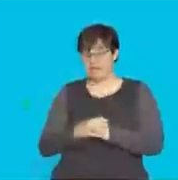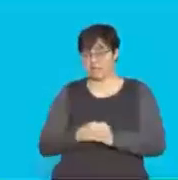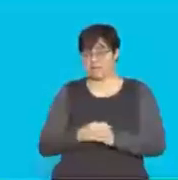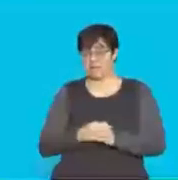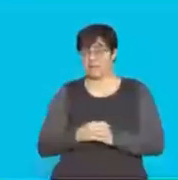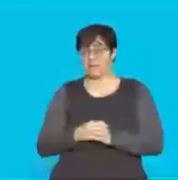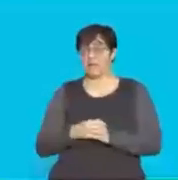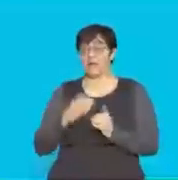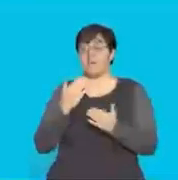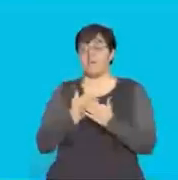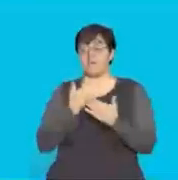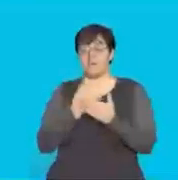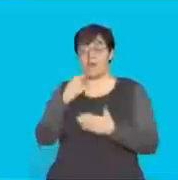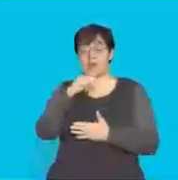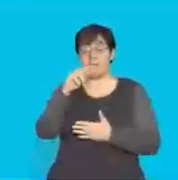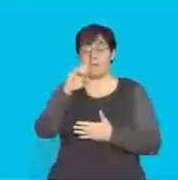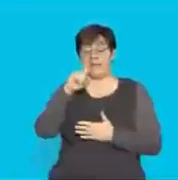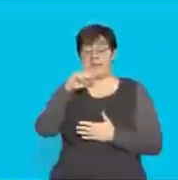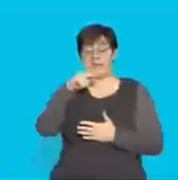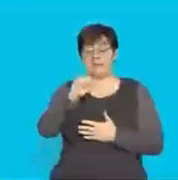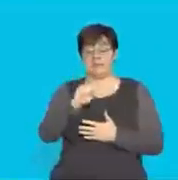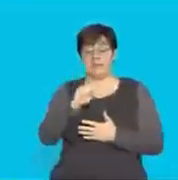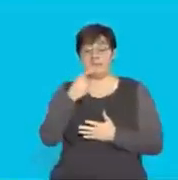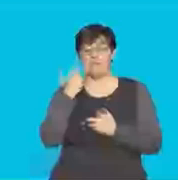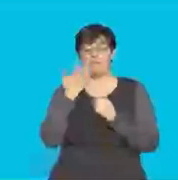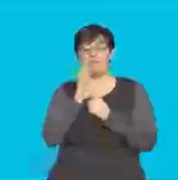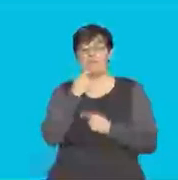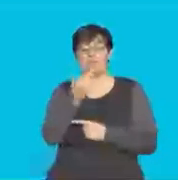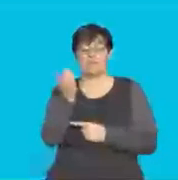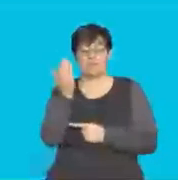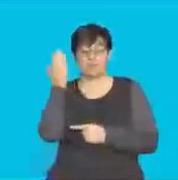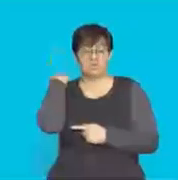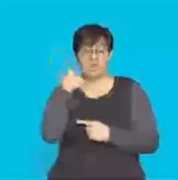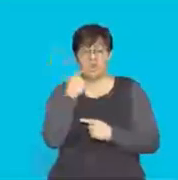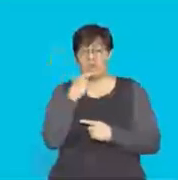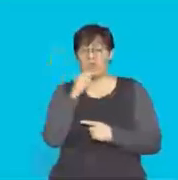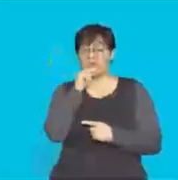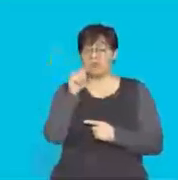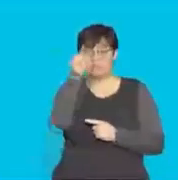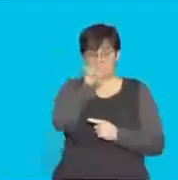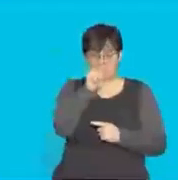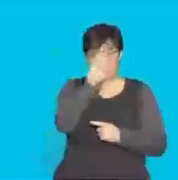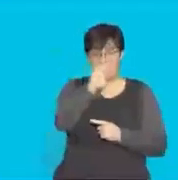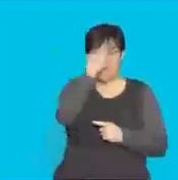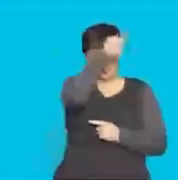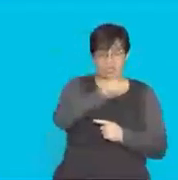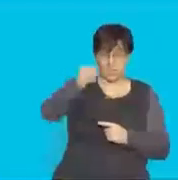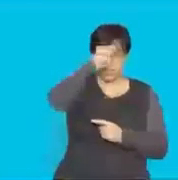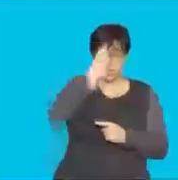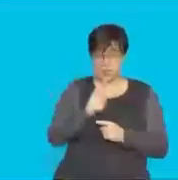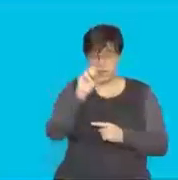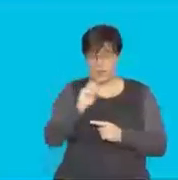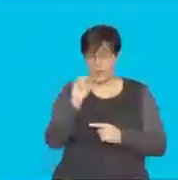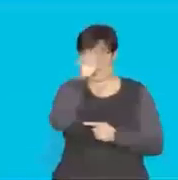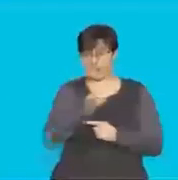show the possible gametes, which I indicated earlier on using these letters, and I circle them. And then we show the Punnett